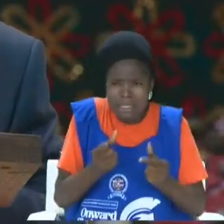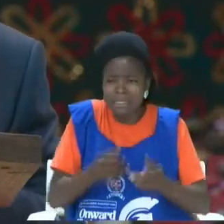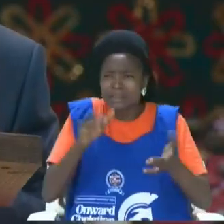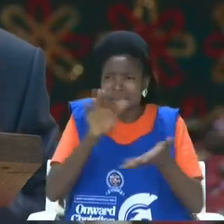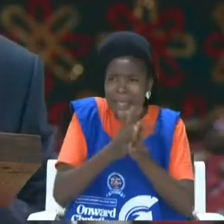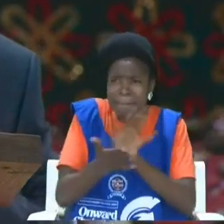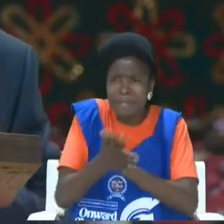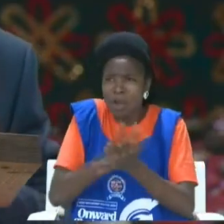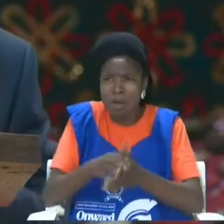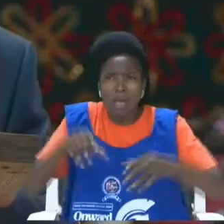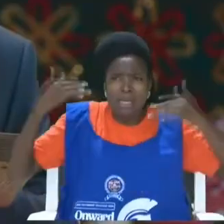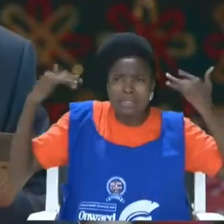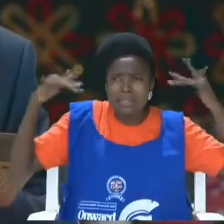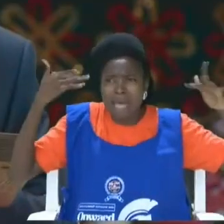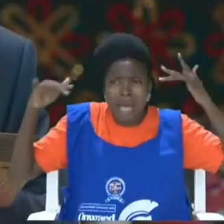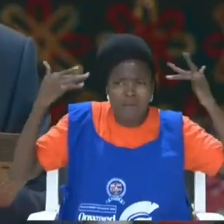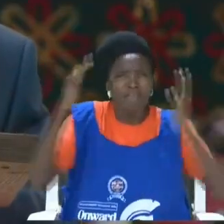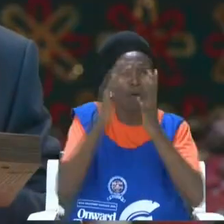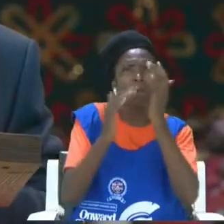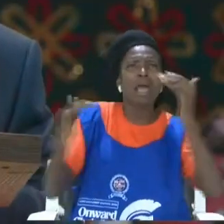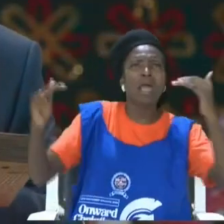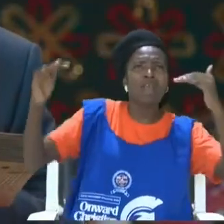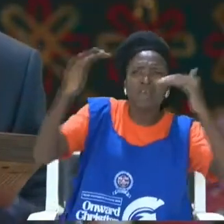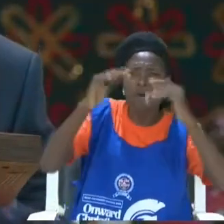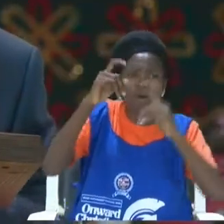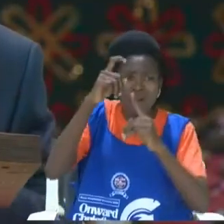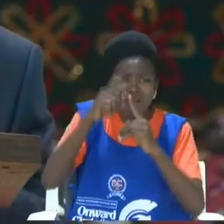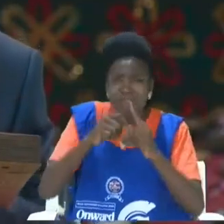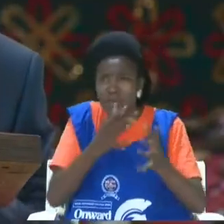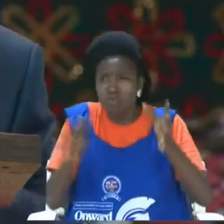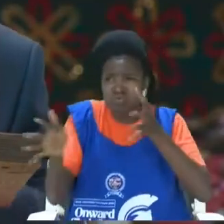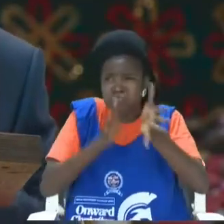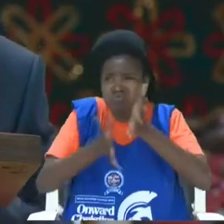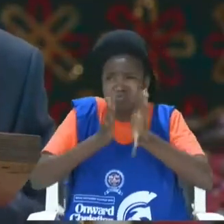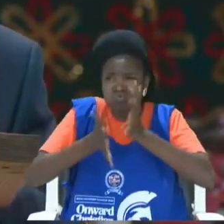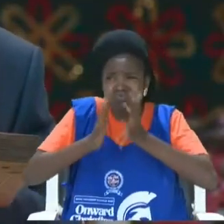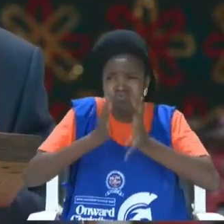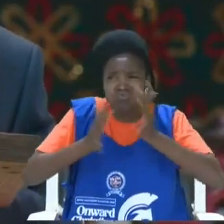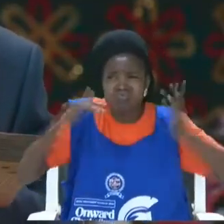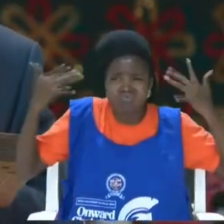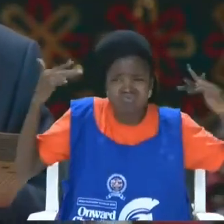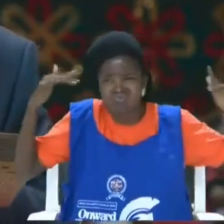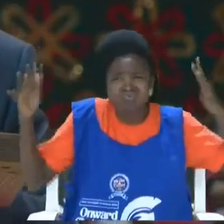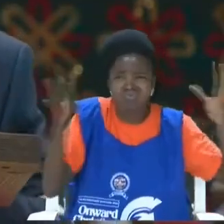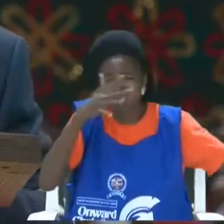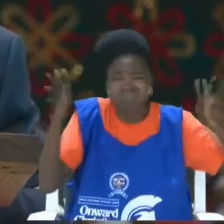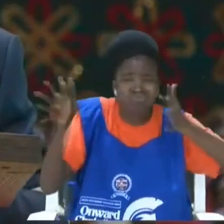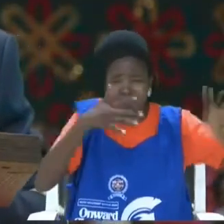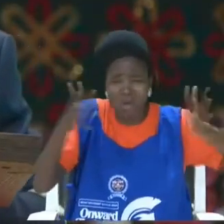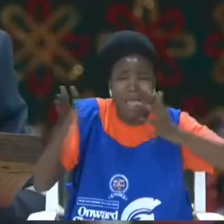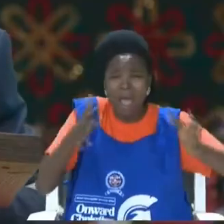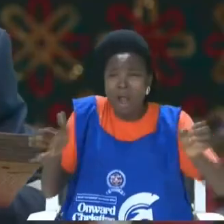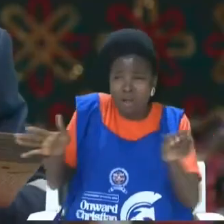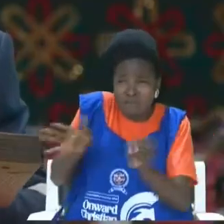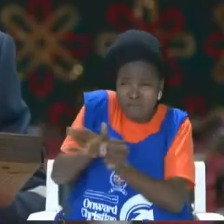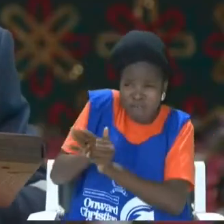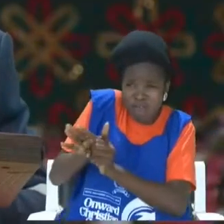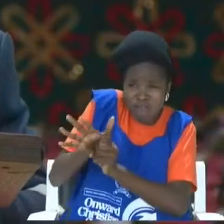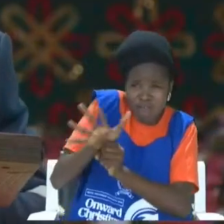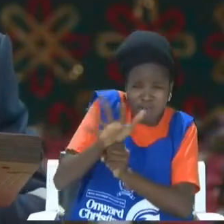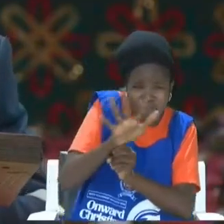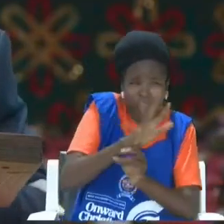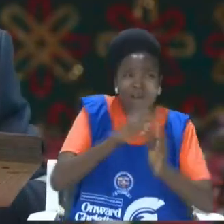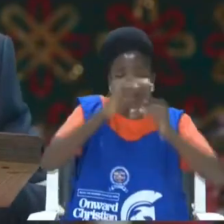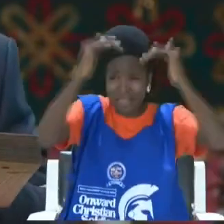came a sound from heaven, as of a rushing mighty wind, and it filled the whole house where